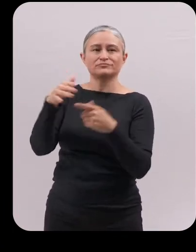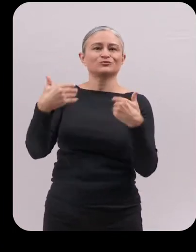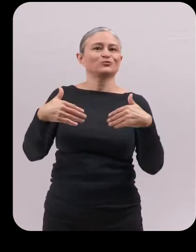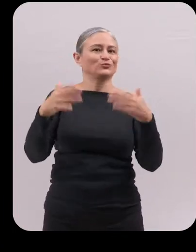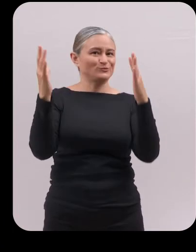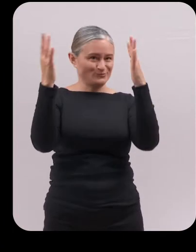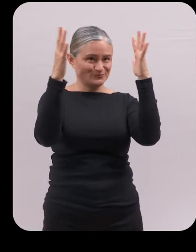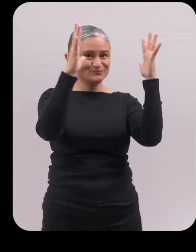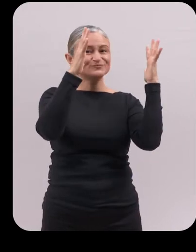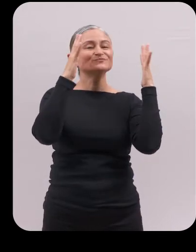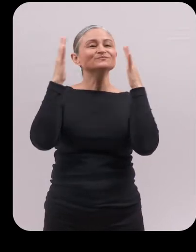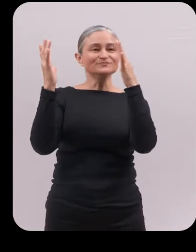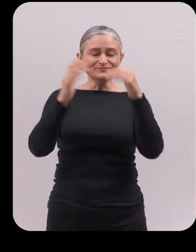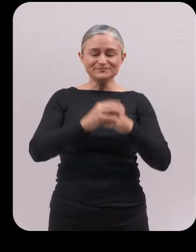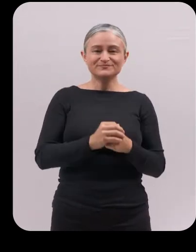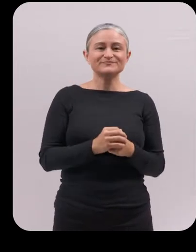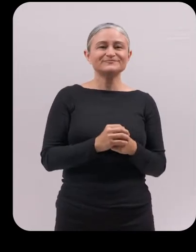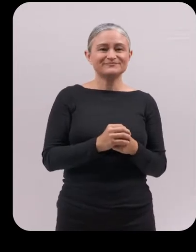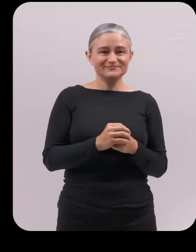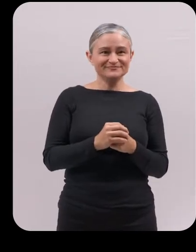Thank you.